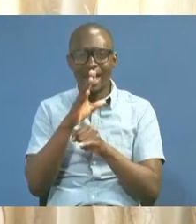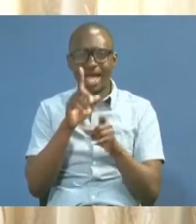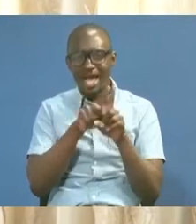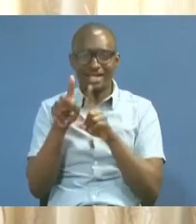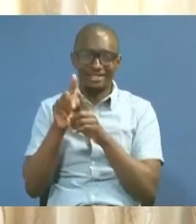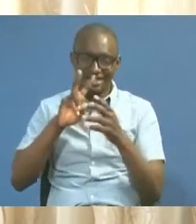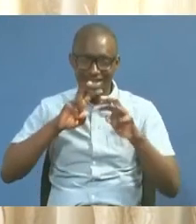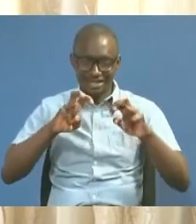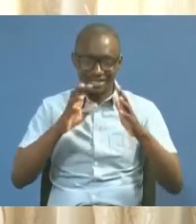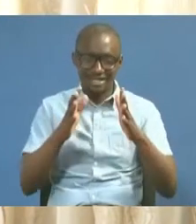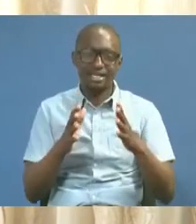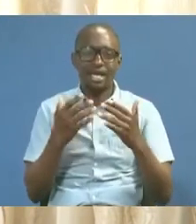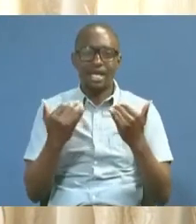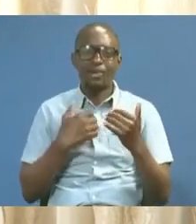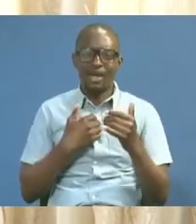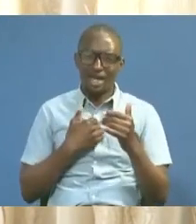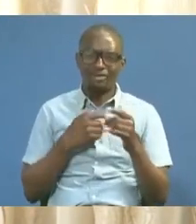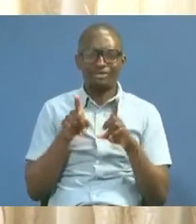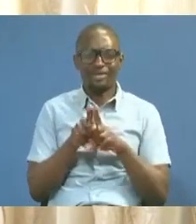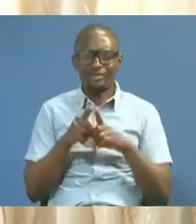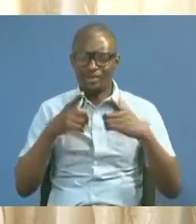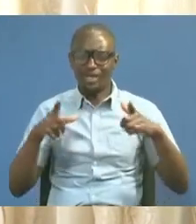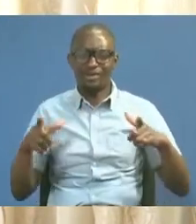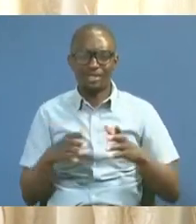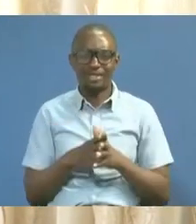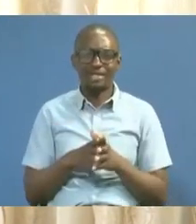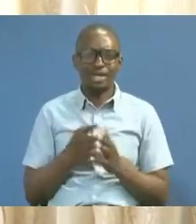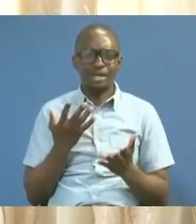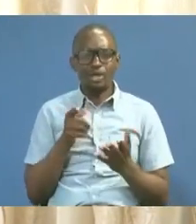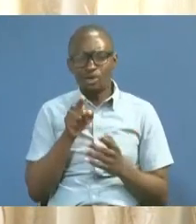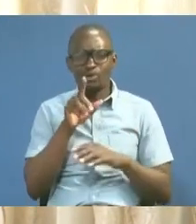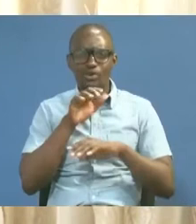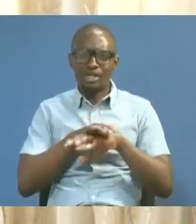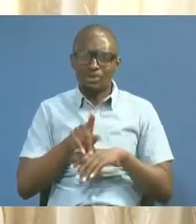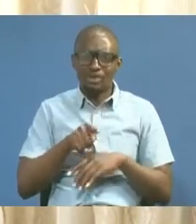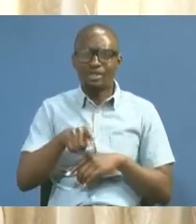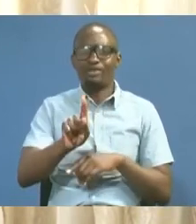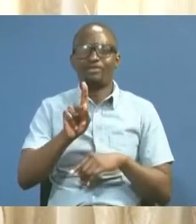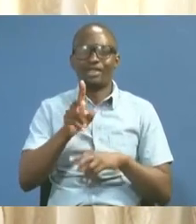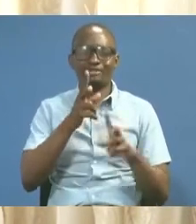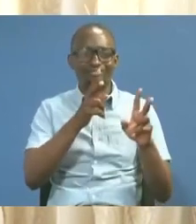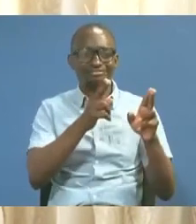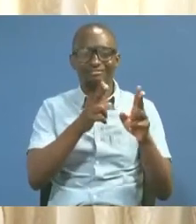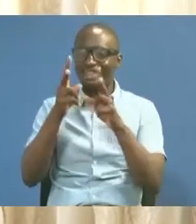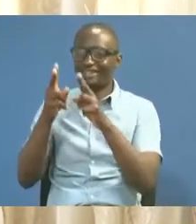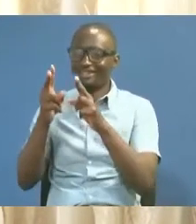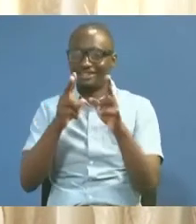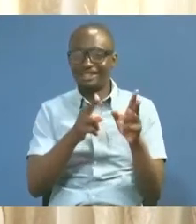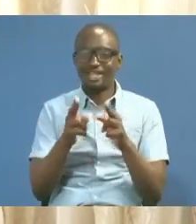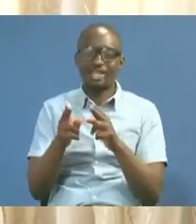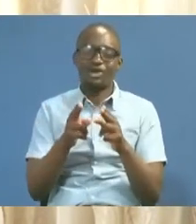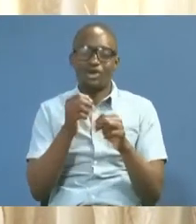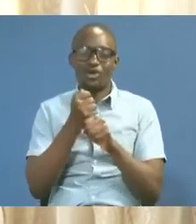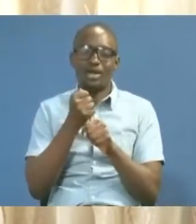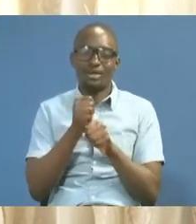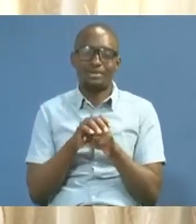We also teach languages and linguistics, you may also find yourself being involved in editorial work. So in other words,